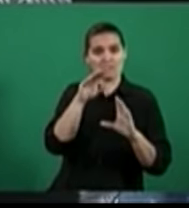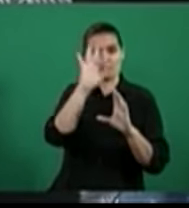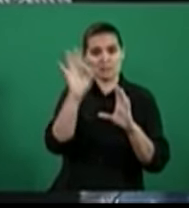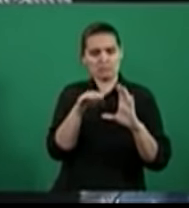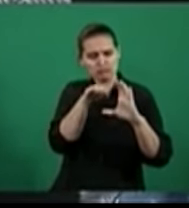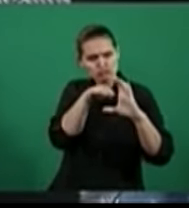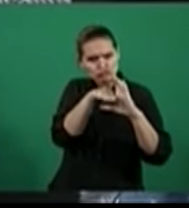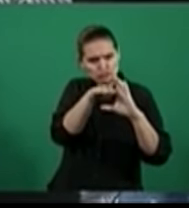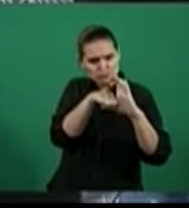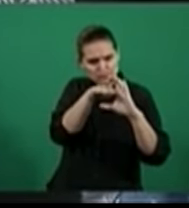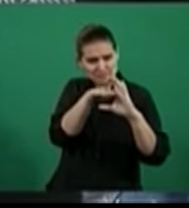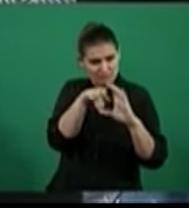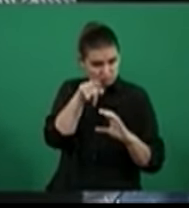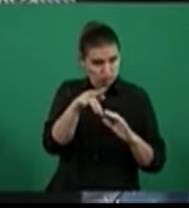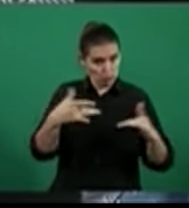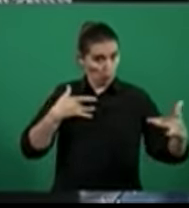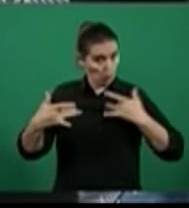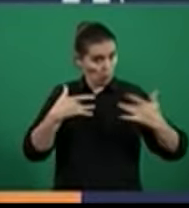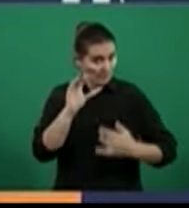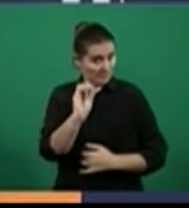degree does this worry the MPC?